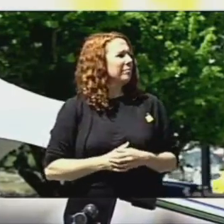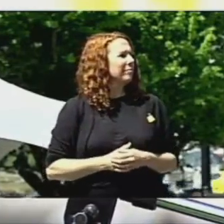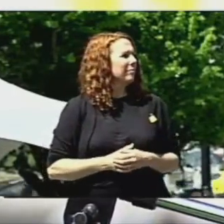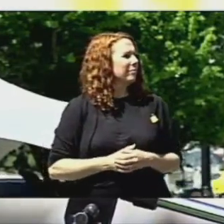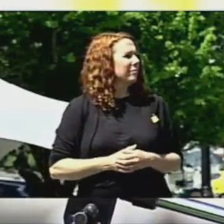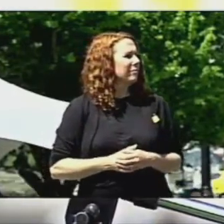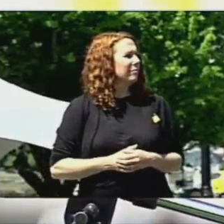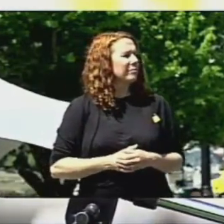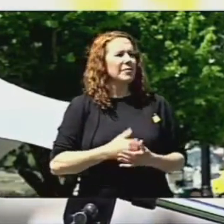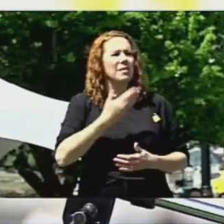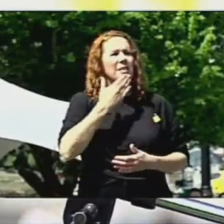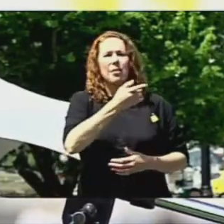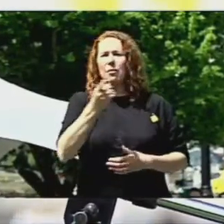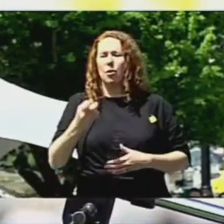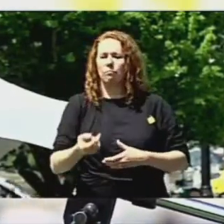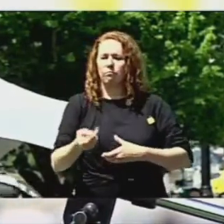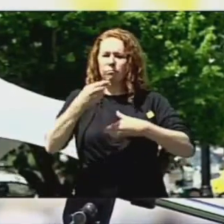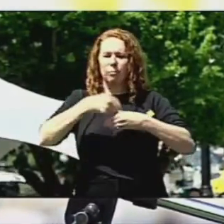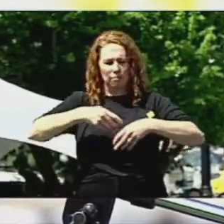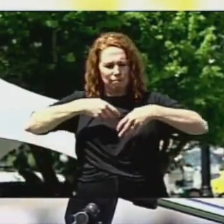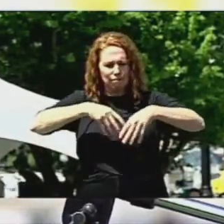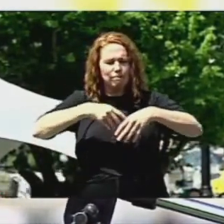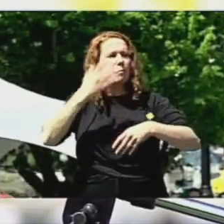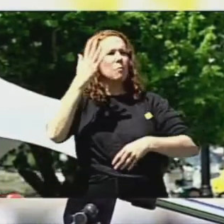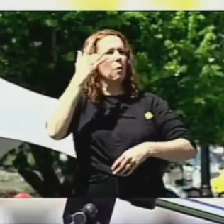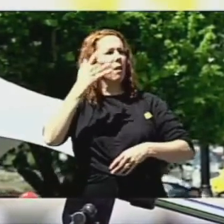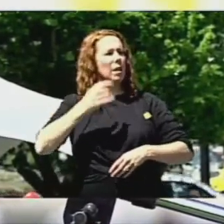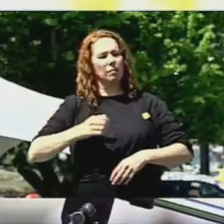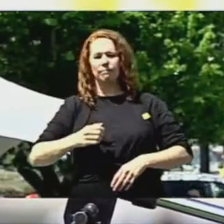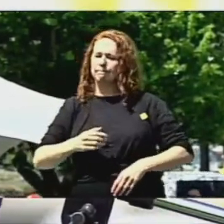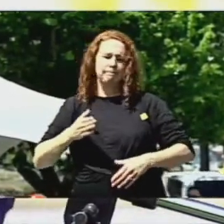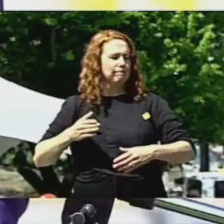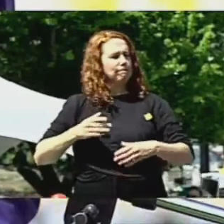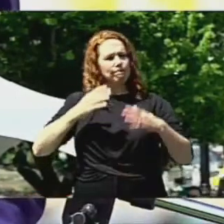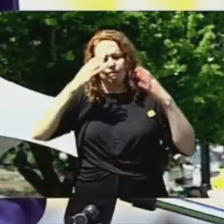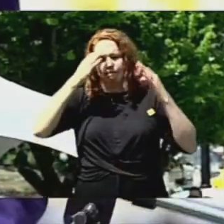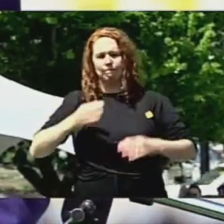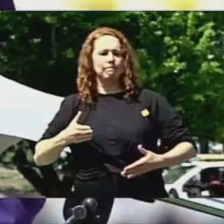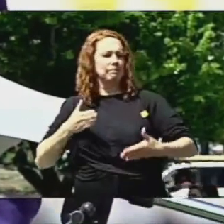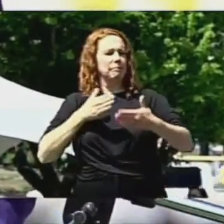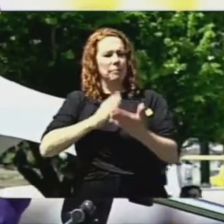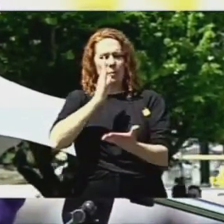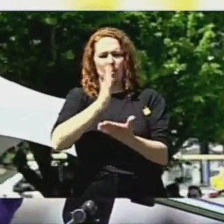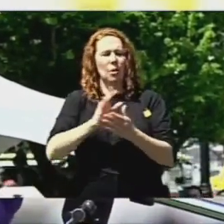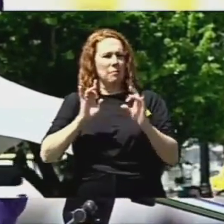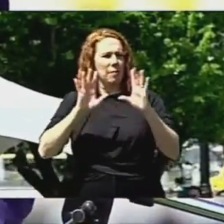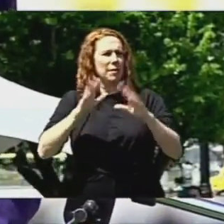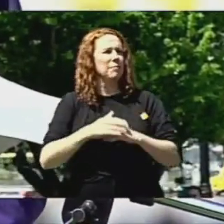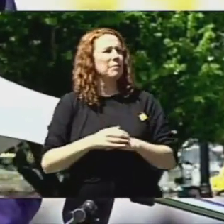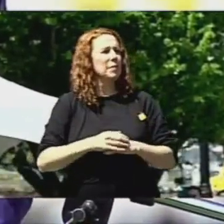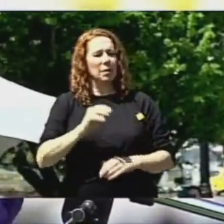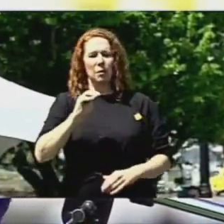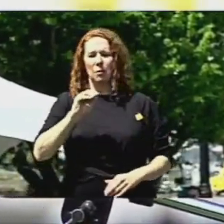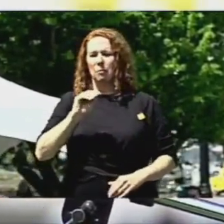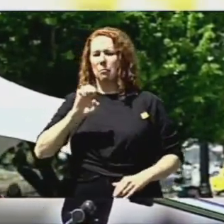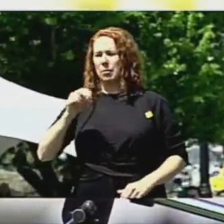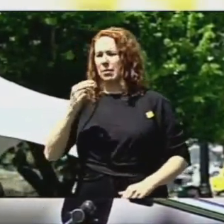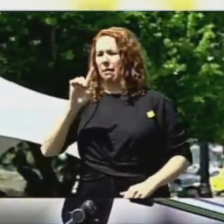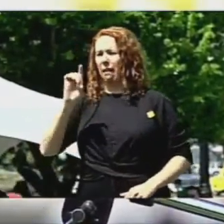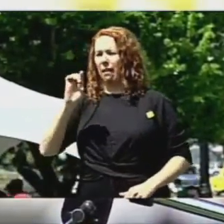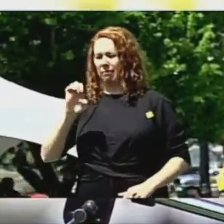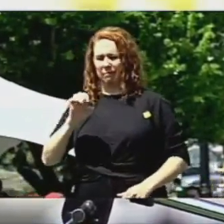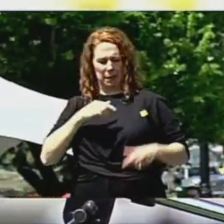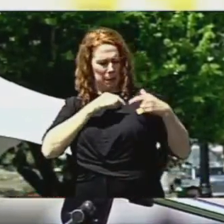this important walk to take a stand against violence. The tiny square of moose hide that we wear is a